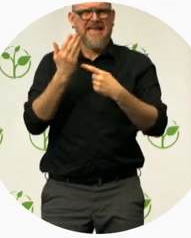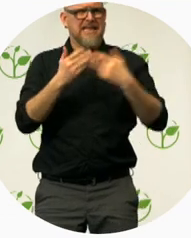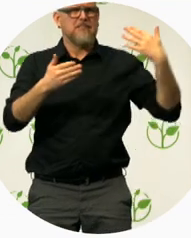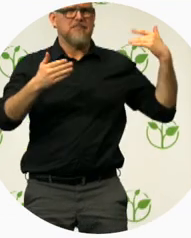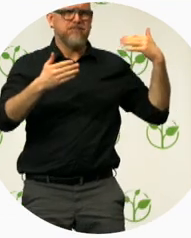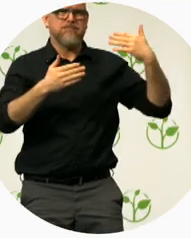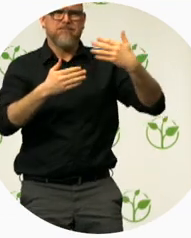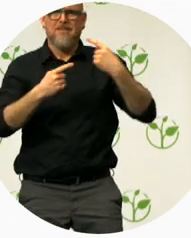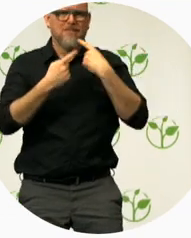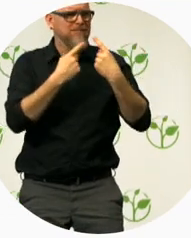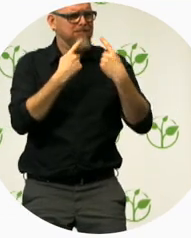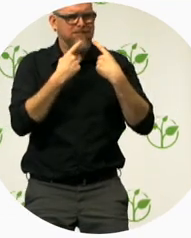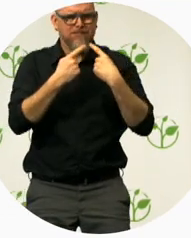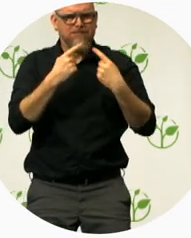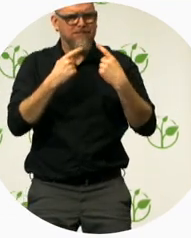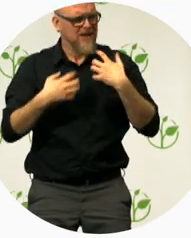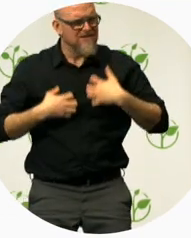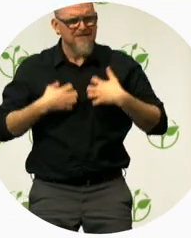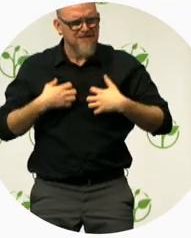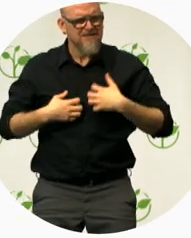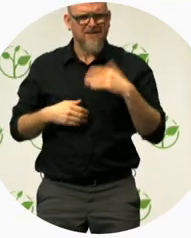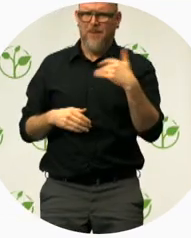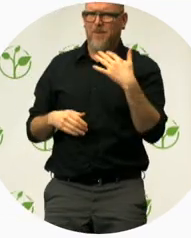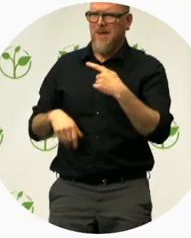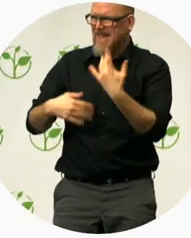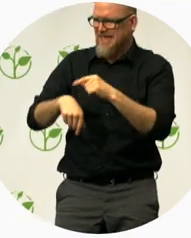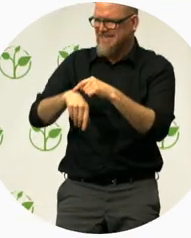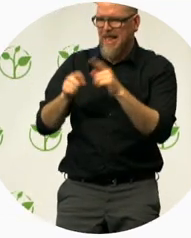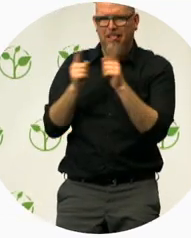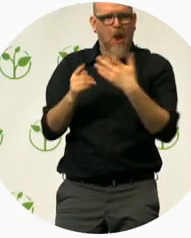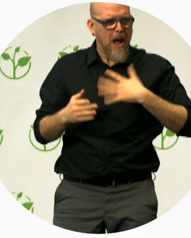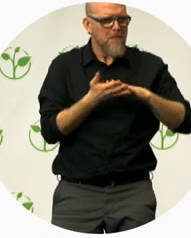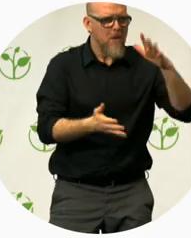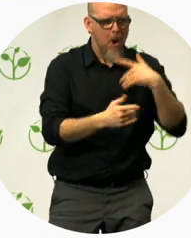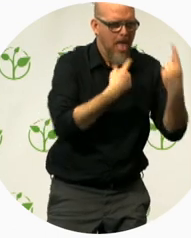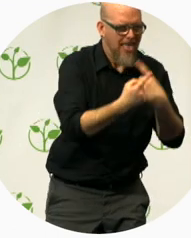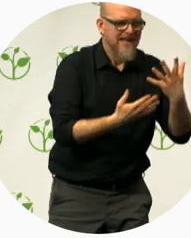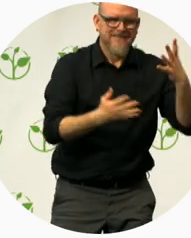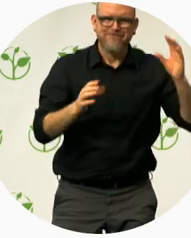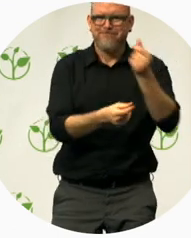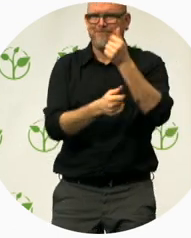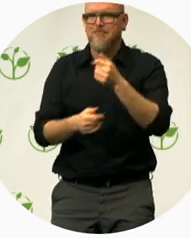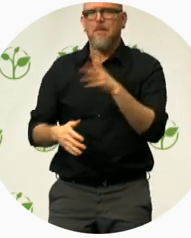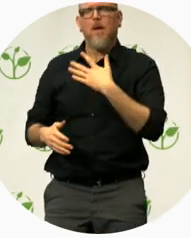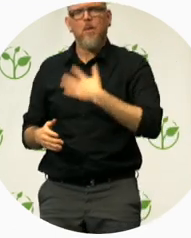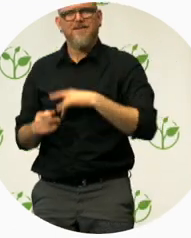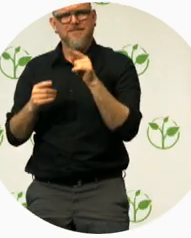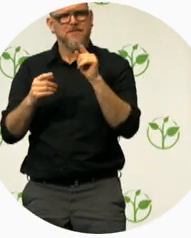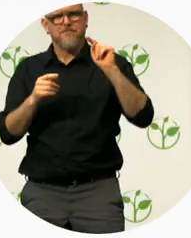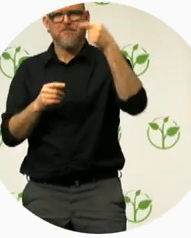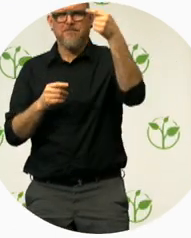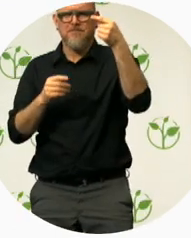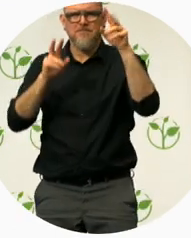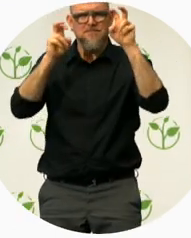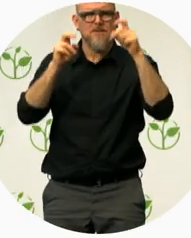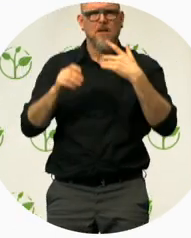off of David just a little bit, because I have to use this time wisely, right, is this whole feedback, this data analysis piece of that, and actually in